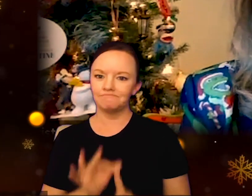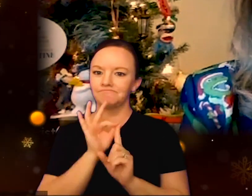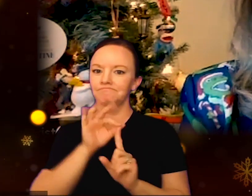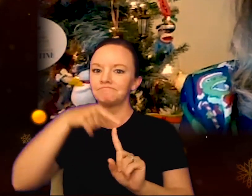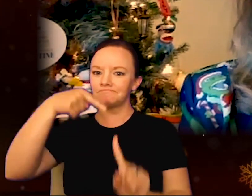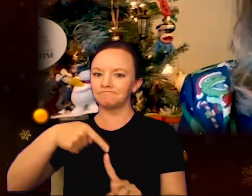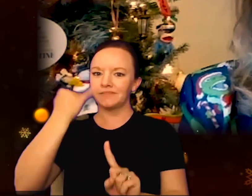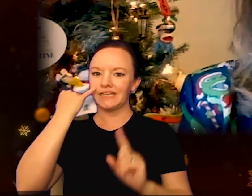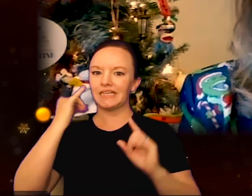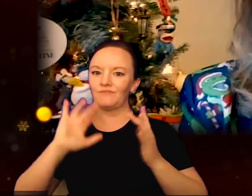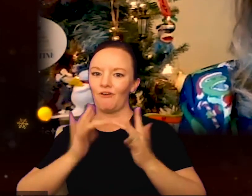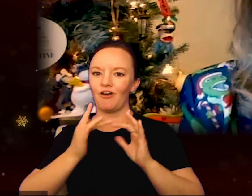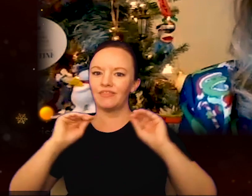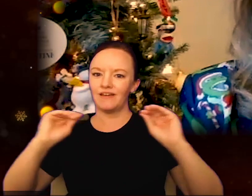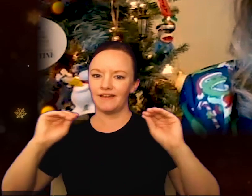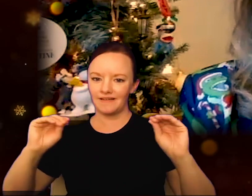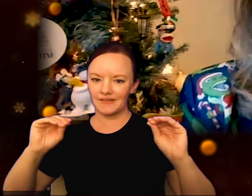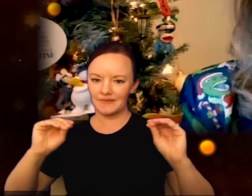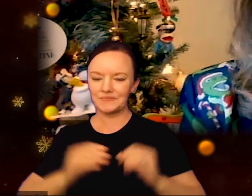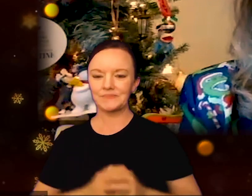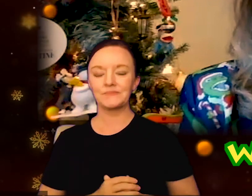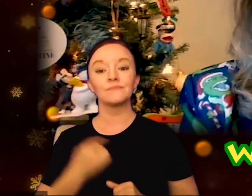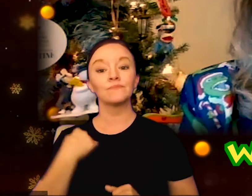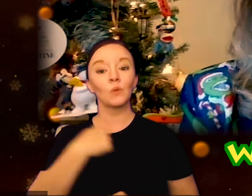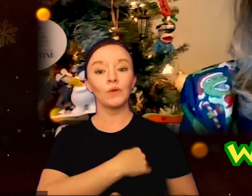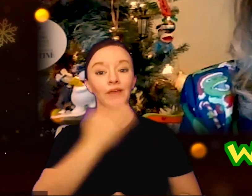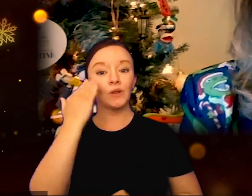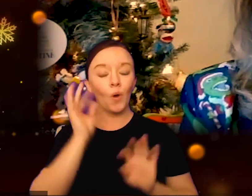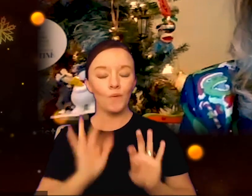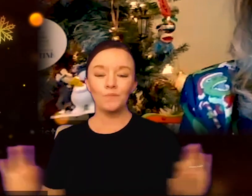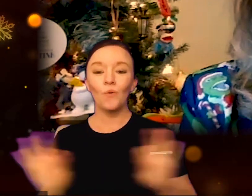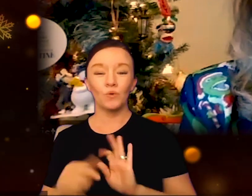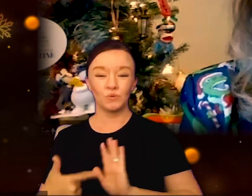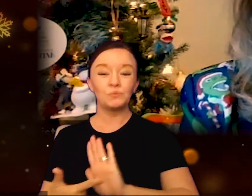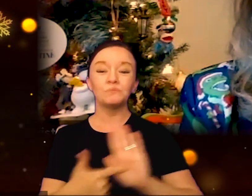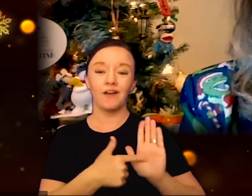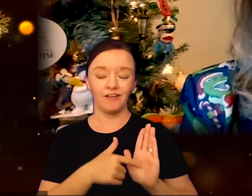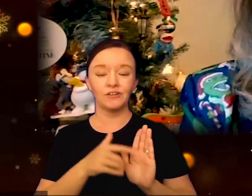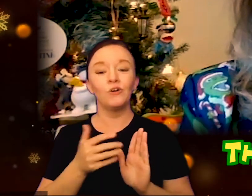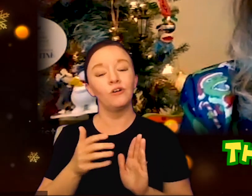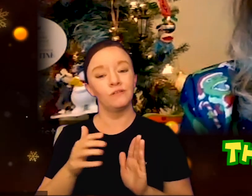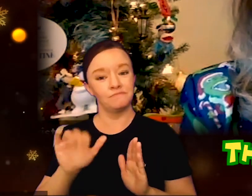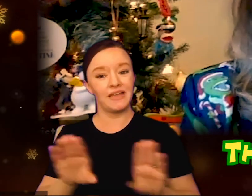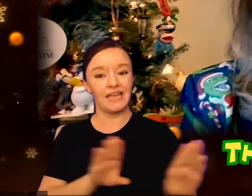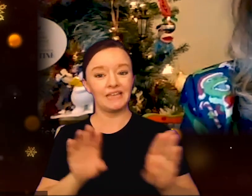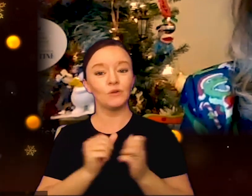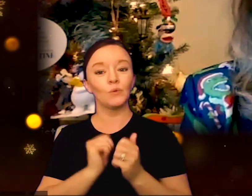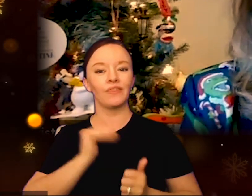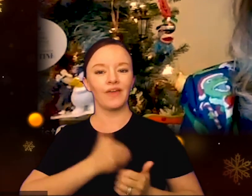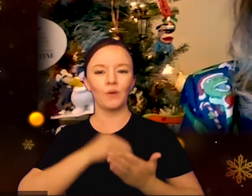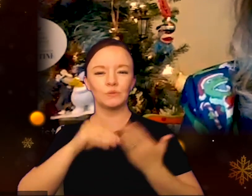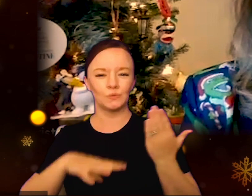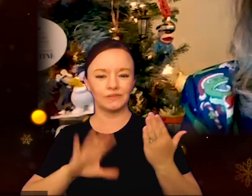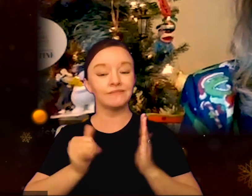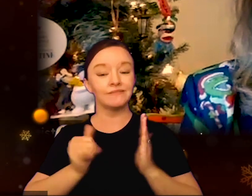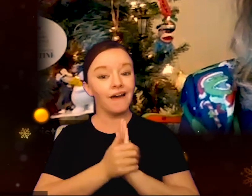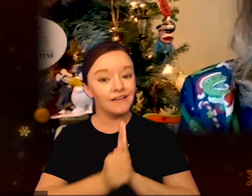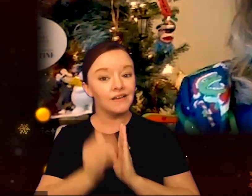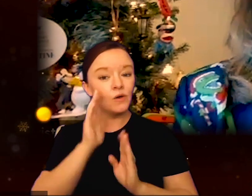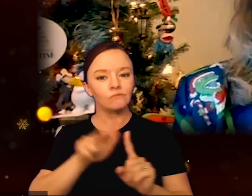online. We know it is important to model that with our students. It is a key skill that will help them in their